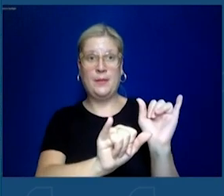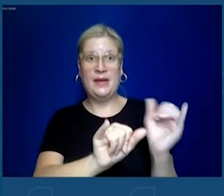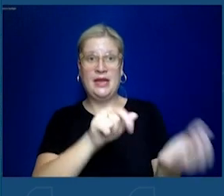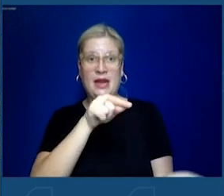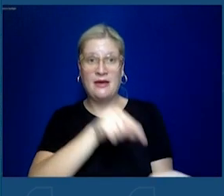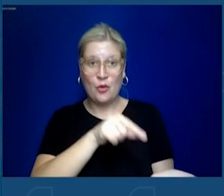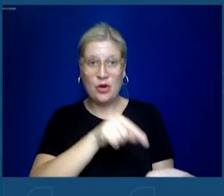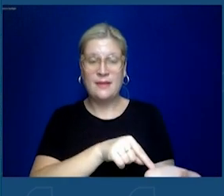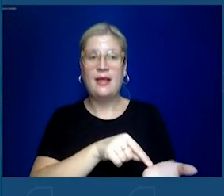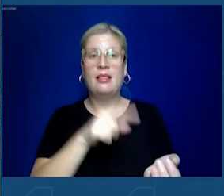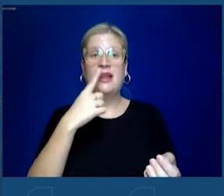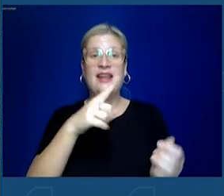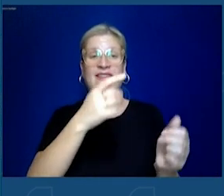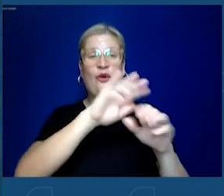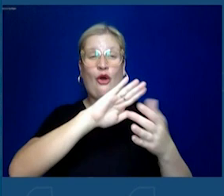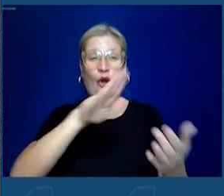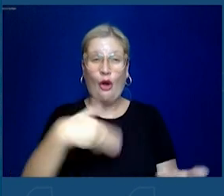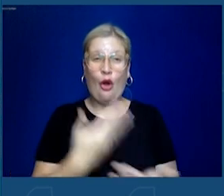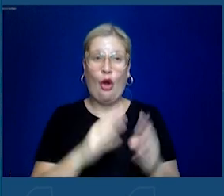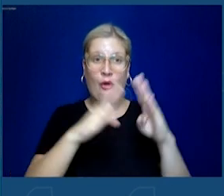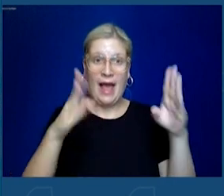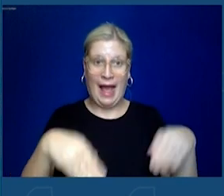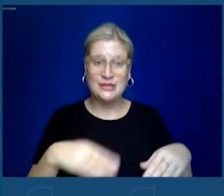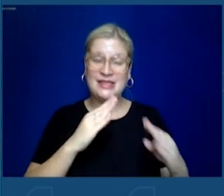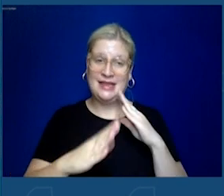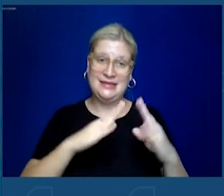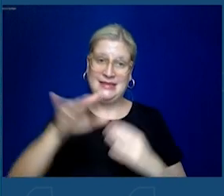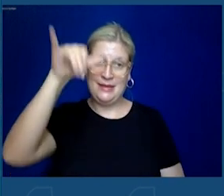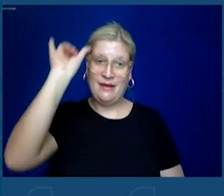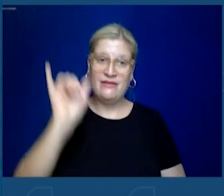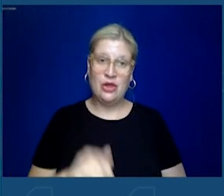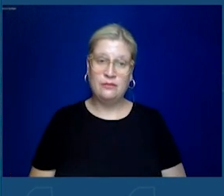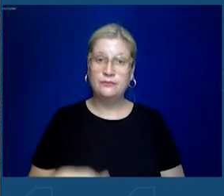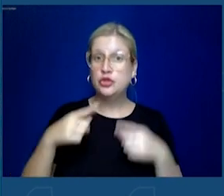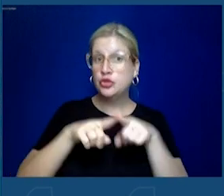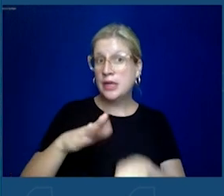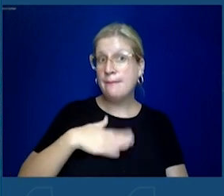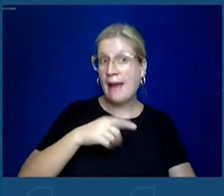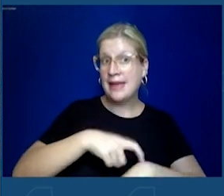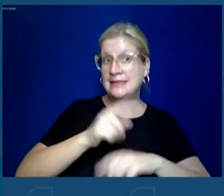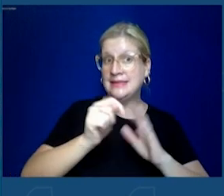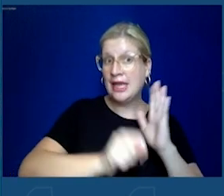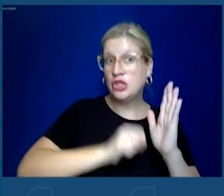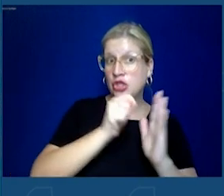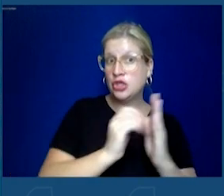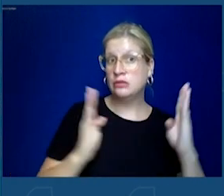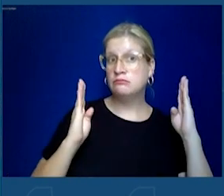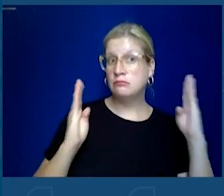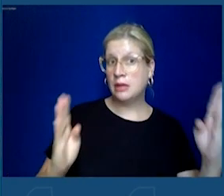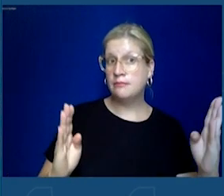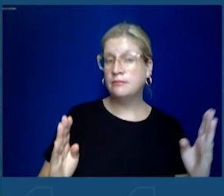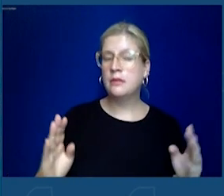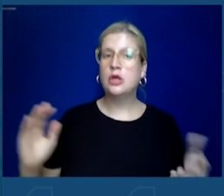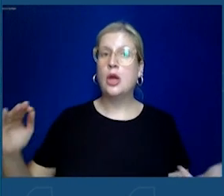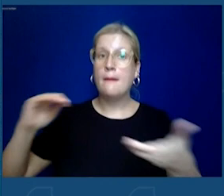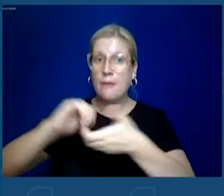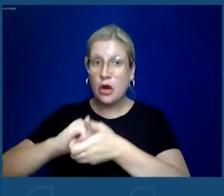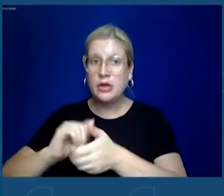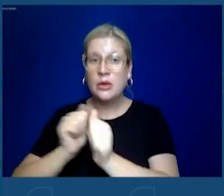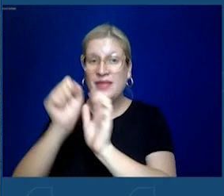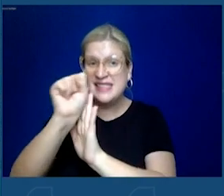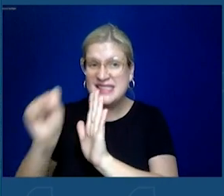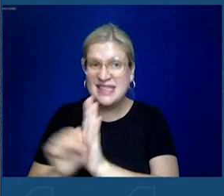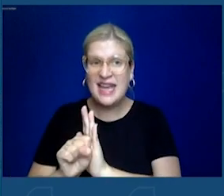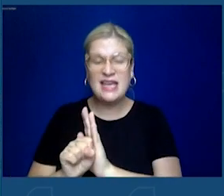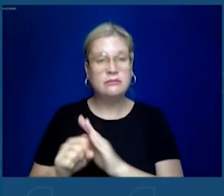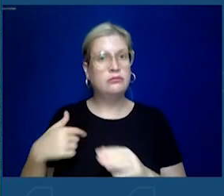affordability of all housing in the city of Buffalo. During my time as mayor, partnering with our state, we've